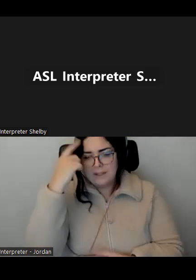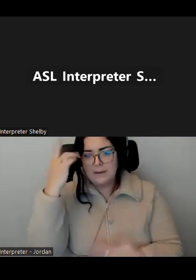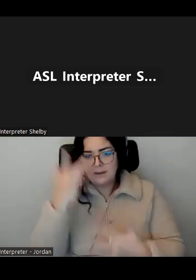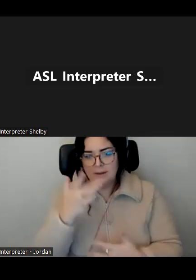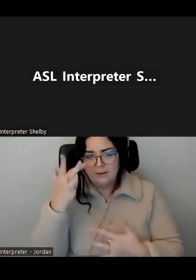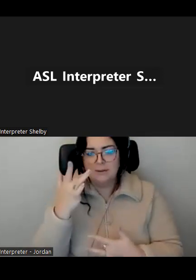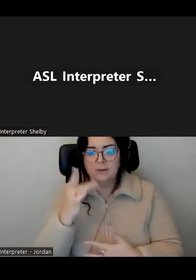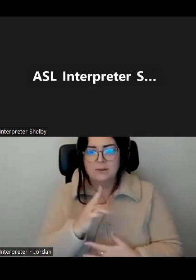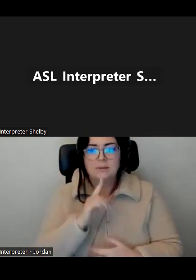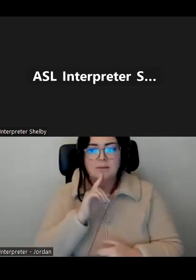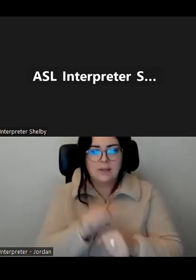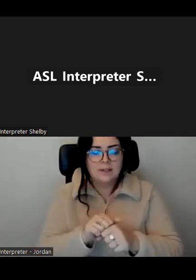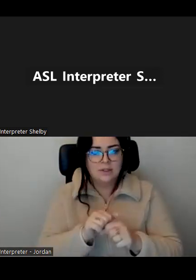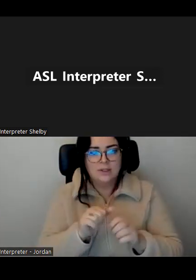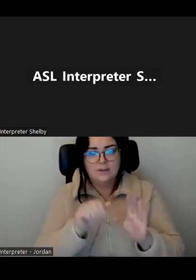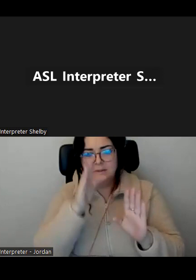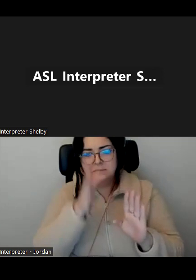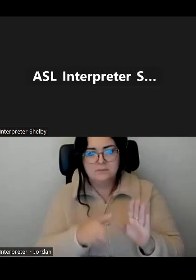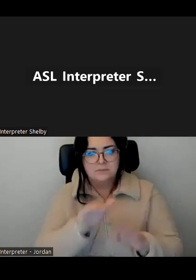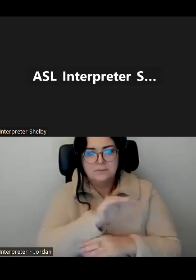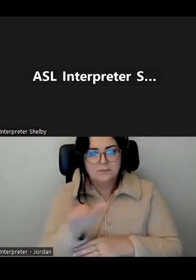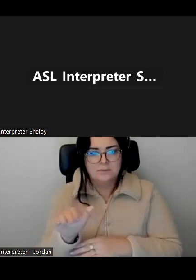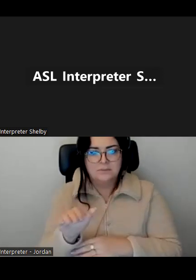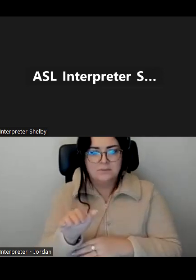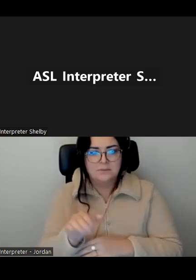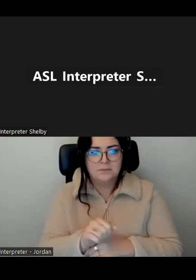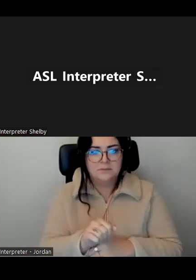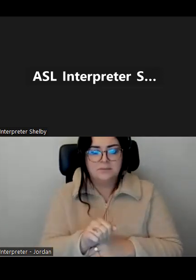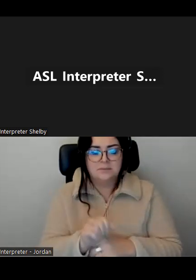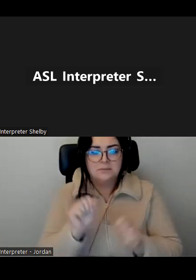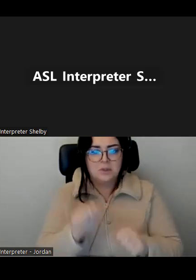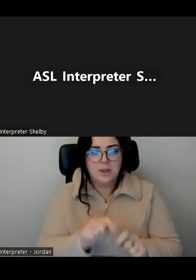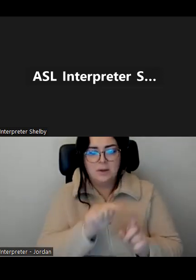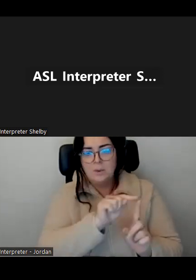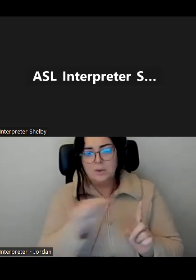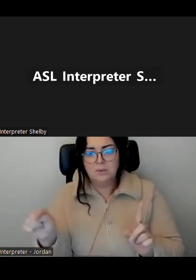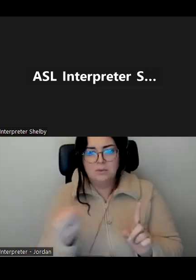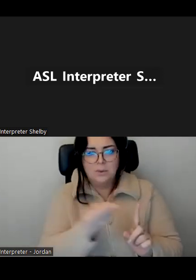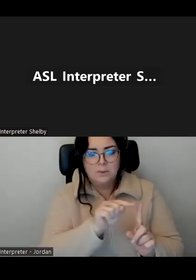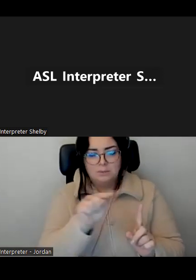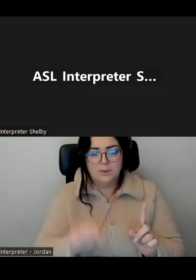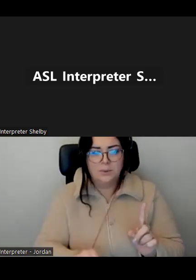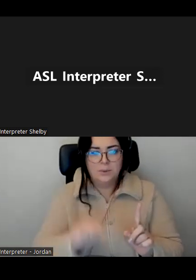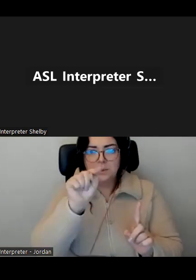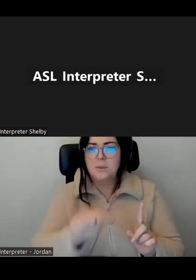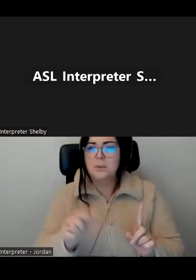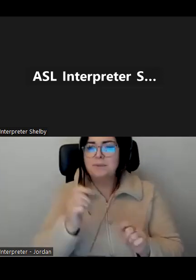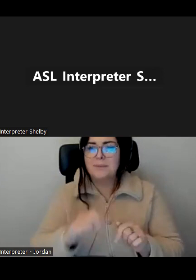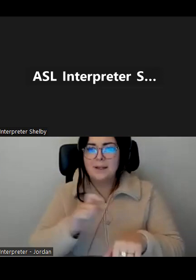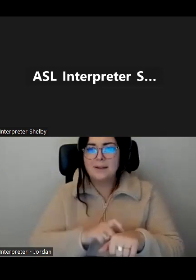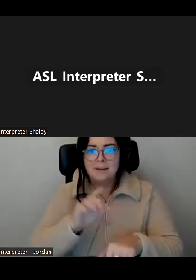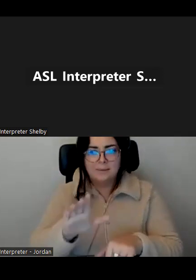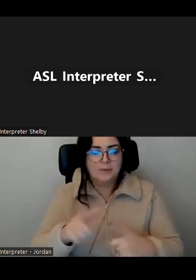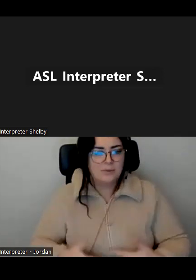There's a bit of a continuum. We can fall in any one of these 4 quadrants at different times in our